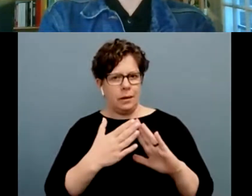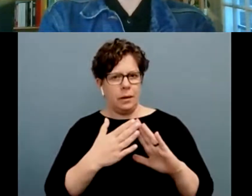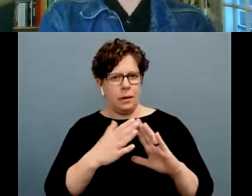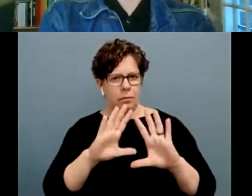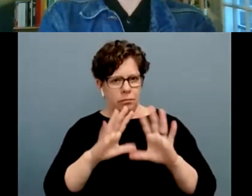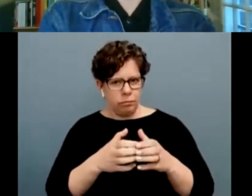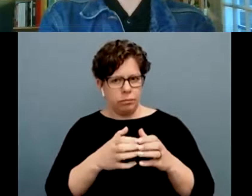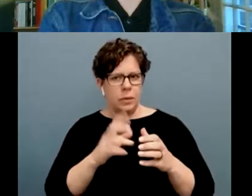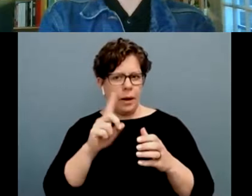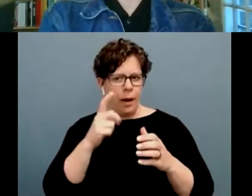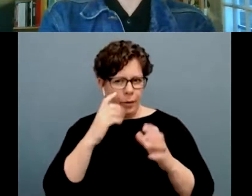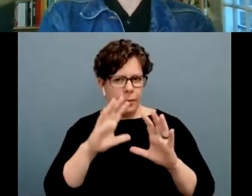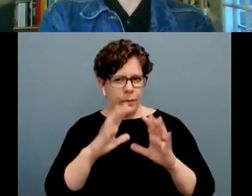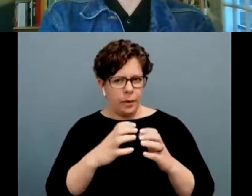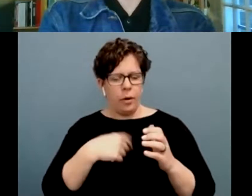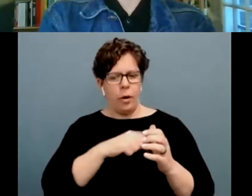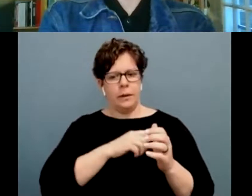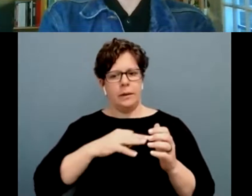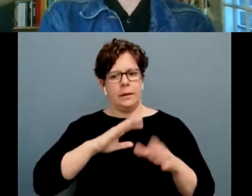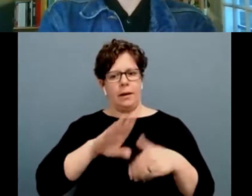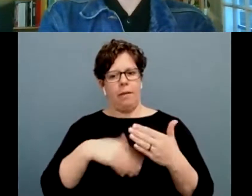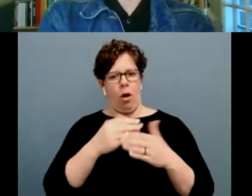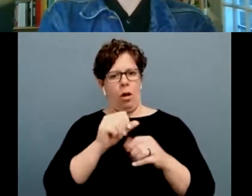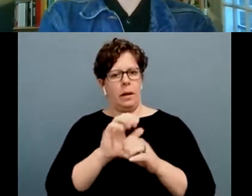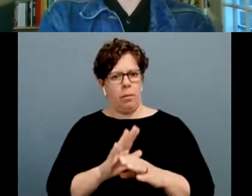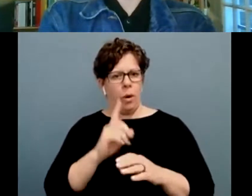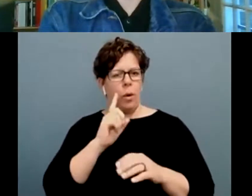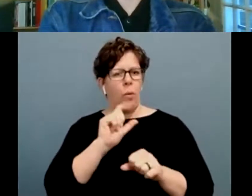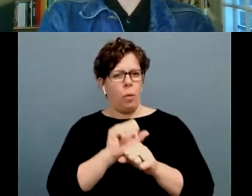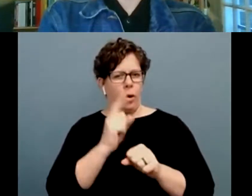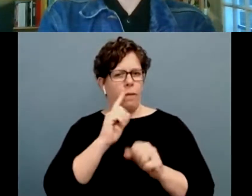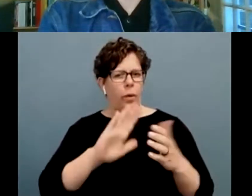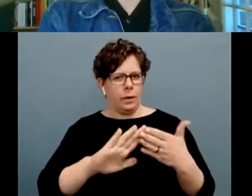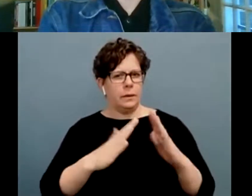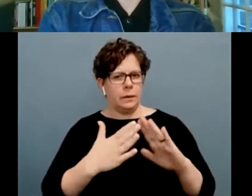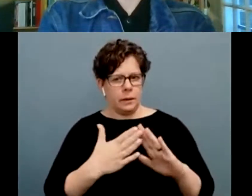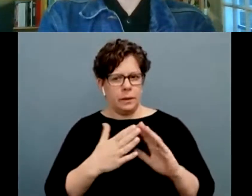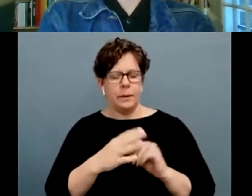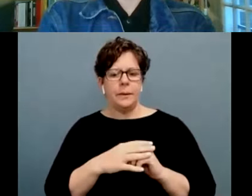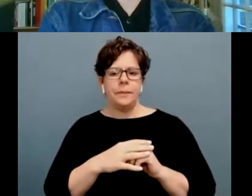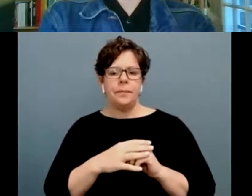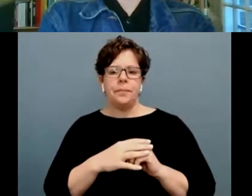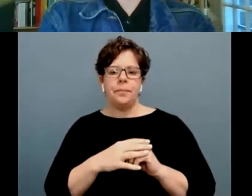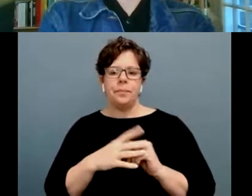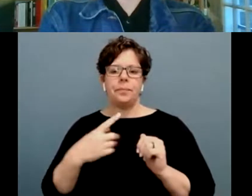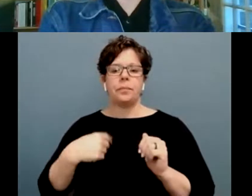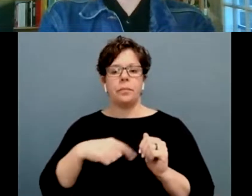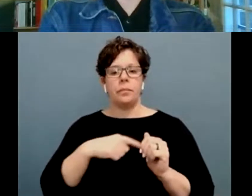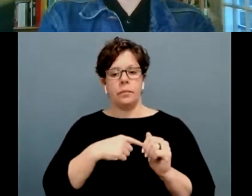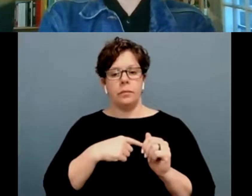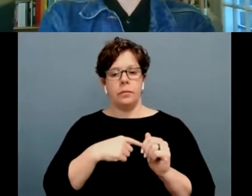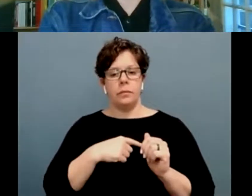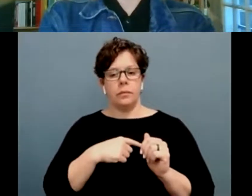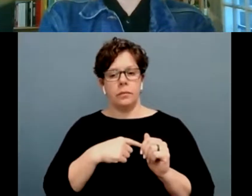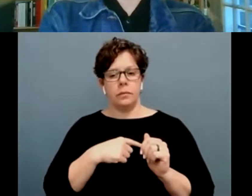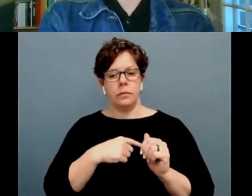So our staff are all employees of the city of Boise. We have had some pretty